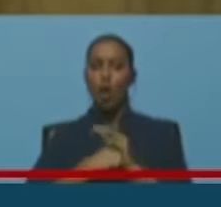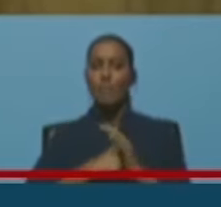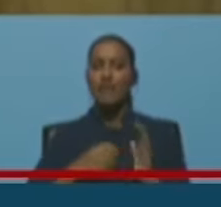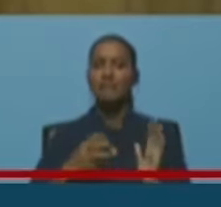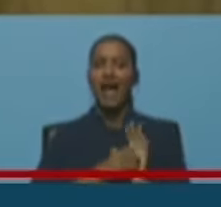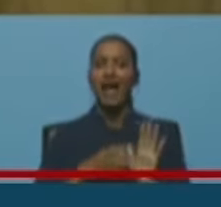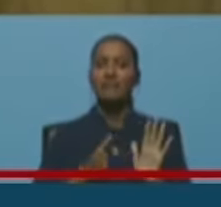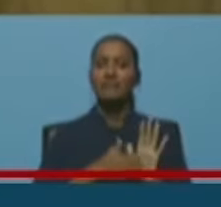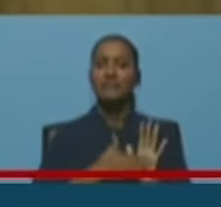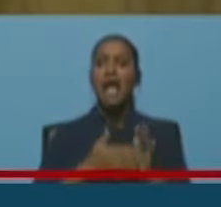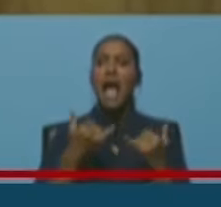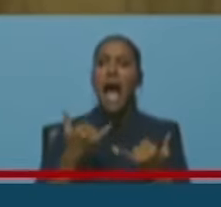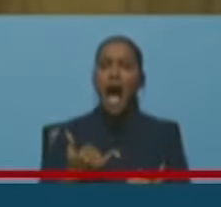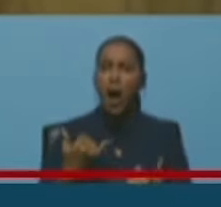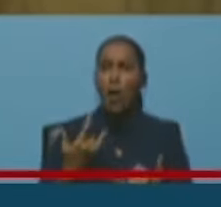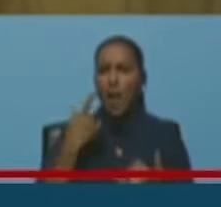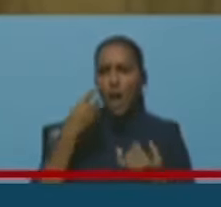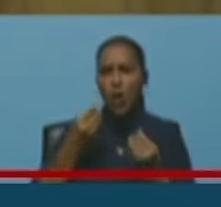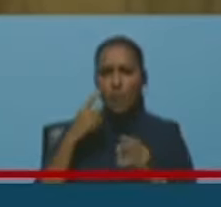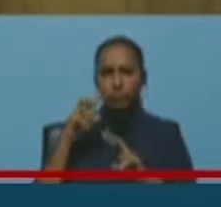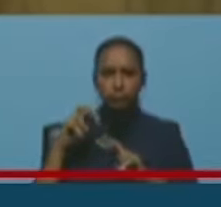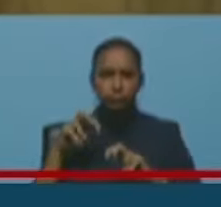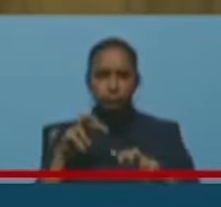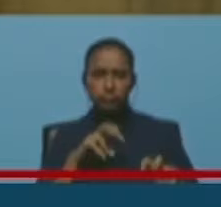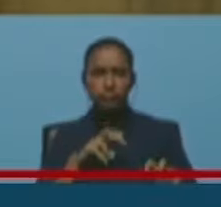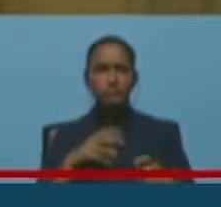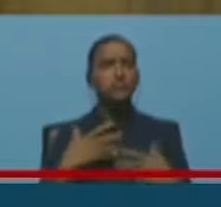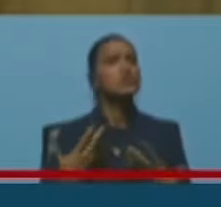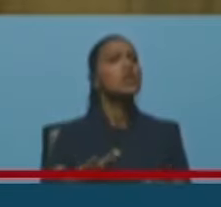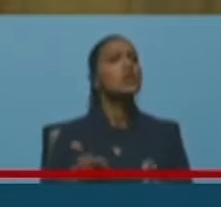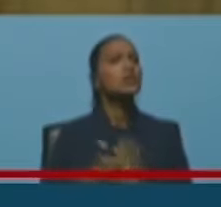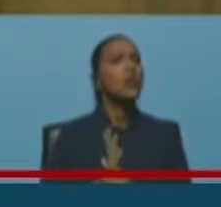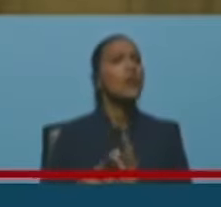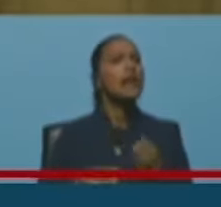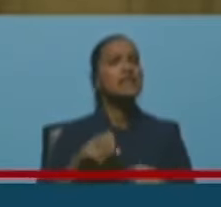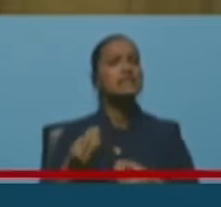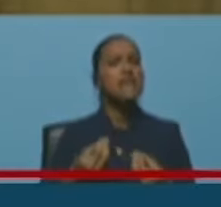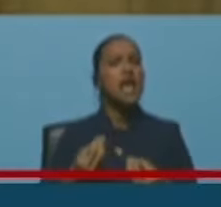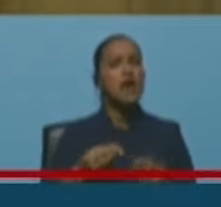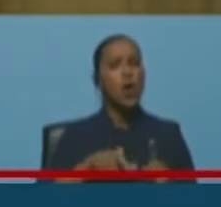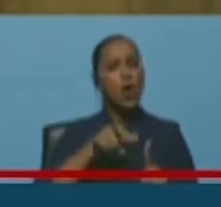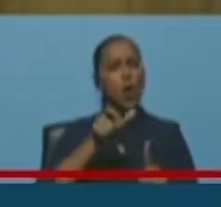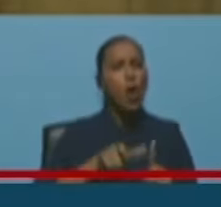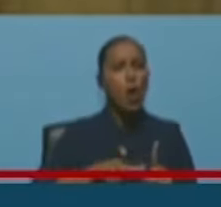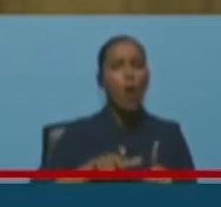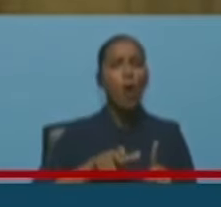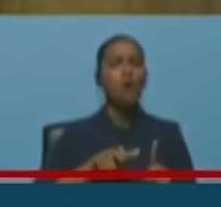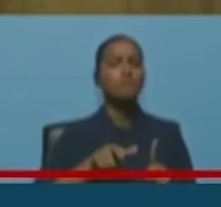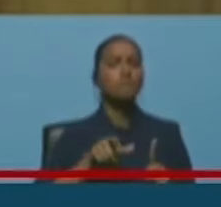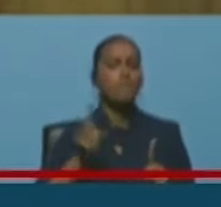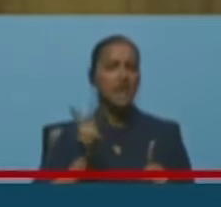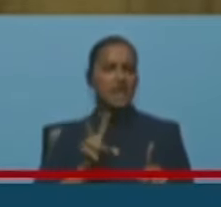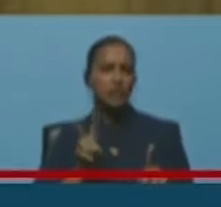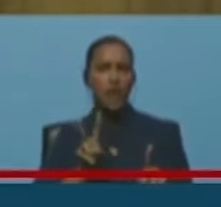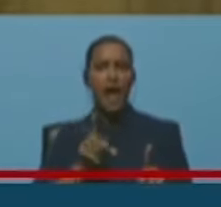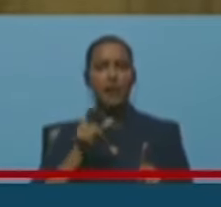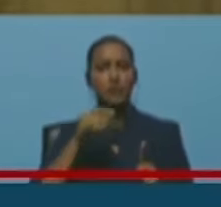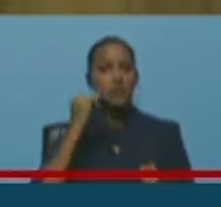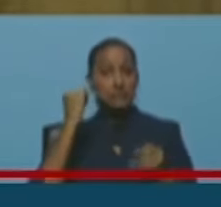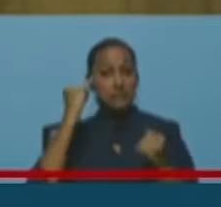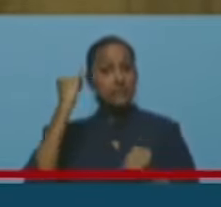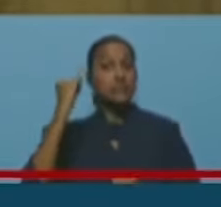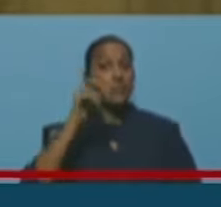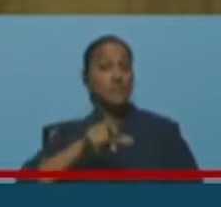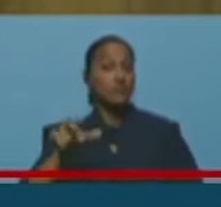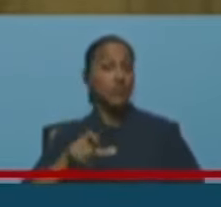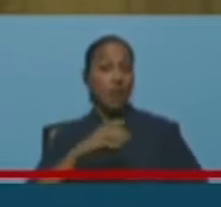have happened, it would seem that it was a local action, something that the Venezuelans did, join us, some geniuses of the opposition. And